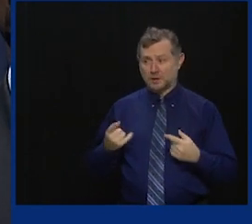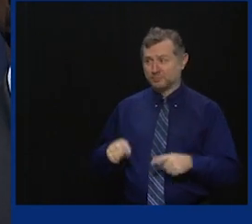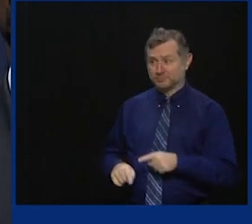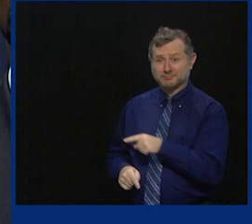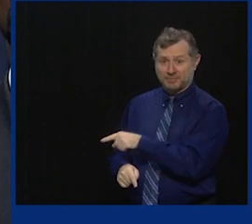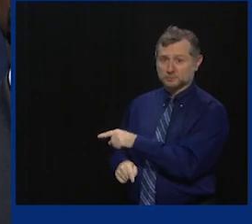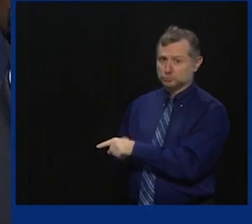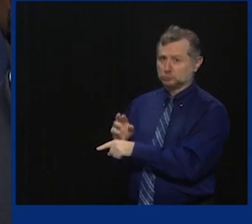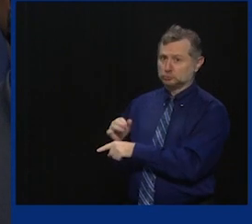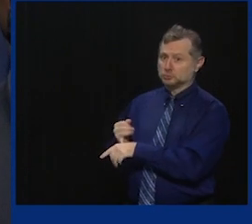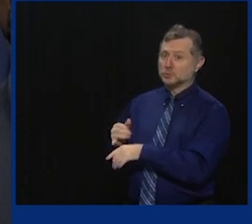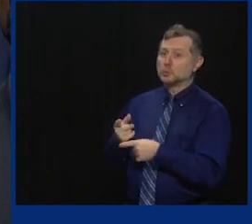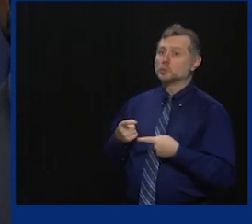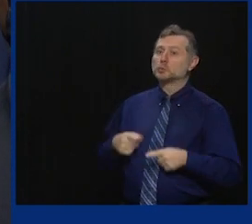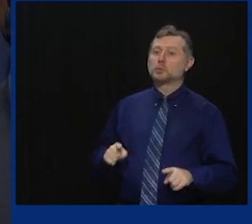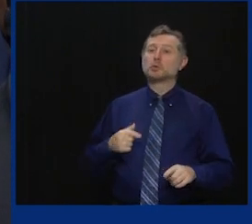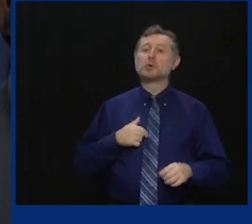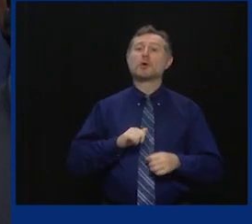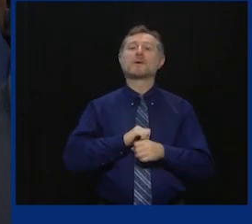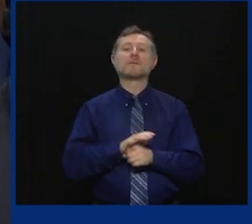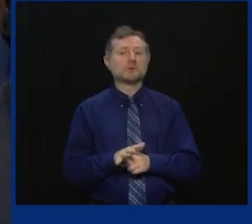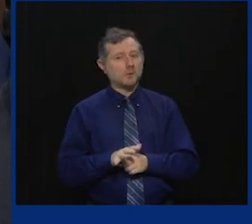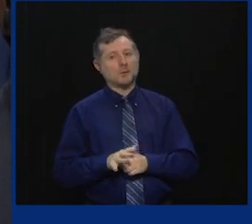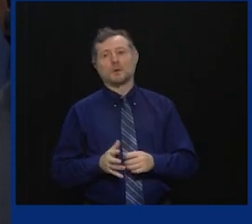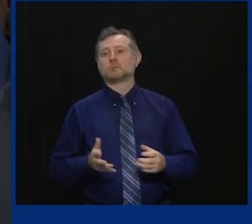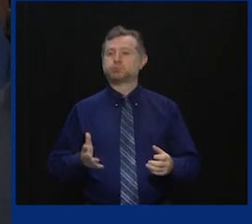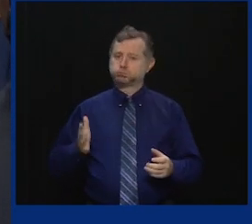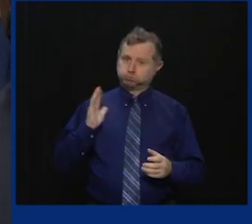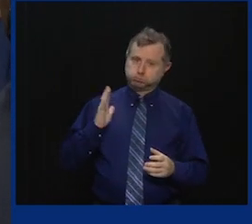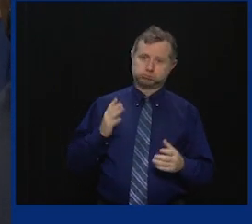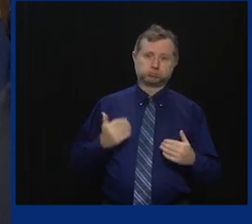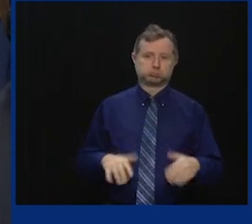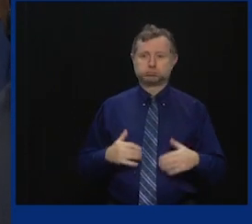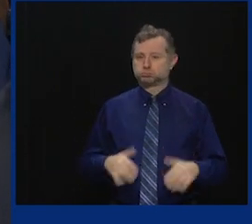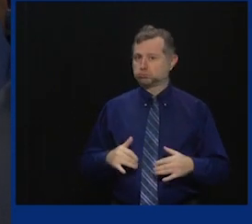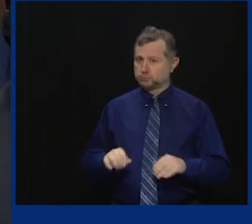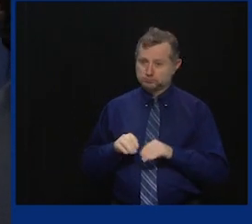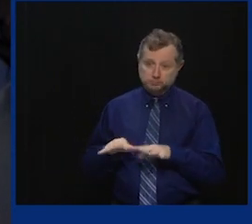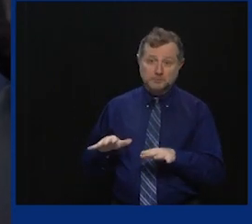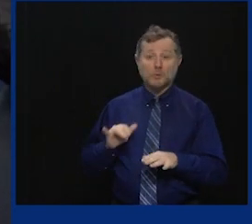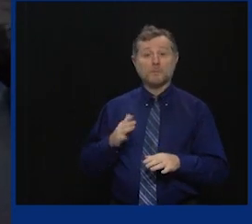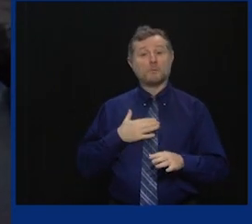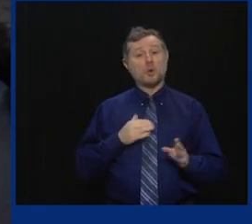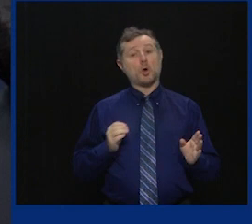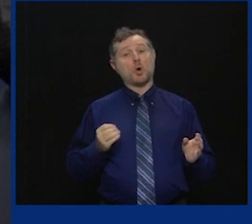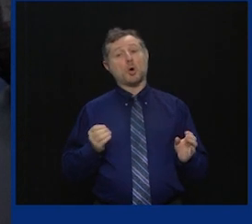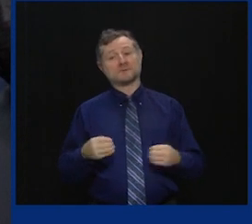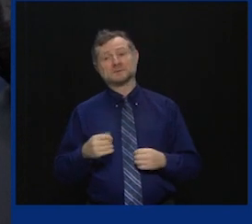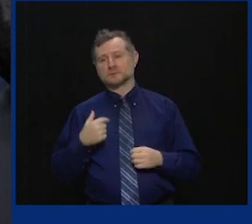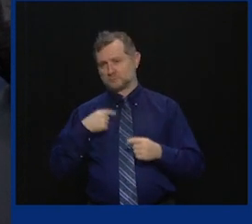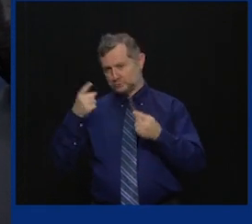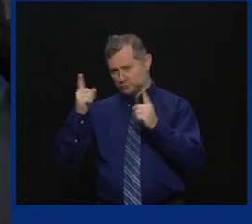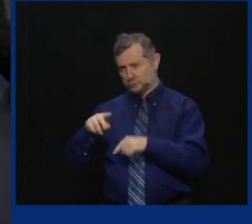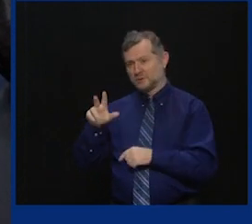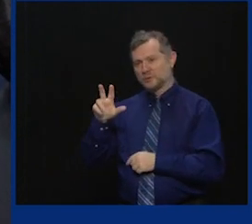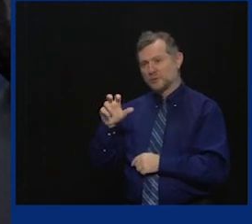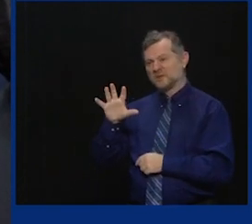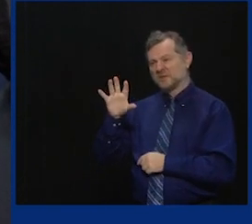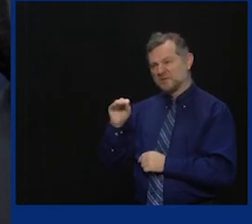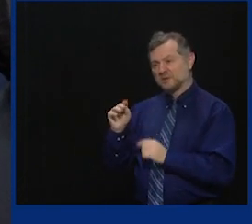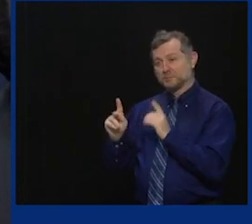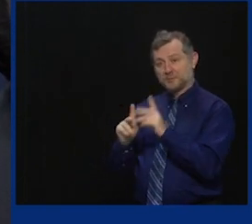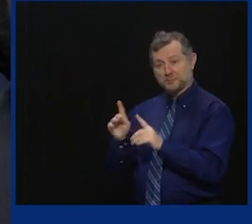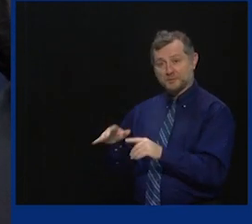heart of COVID, my office agreed to the release of over 350 people who were medically vulnerable so that we could bring down